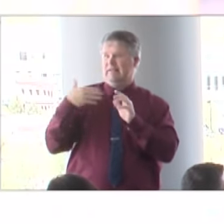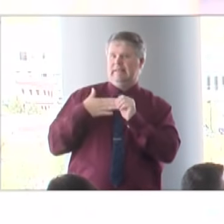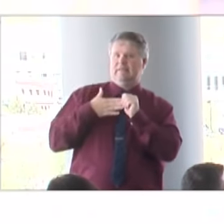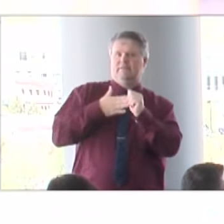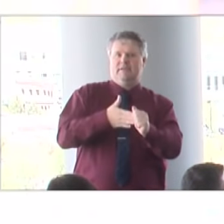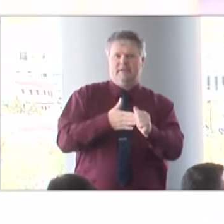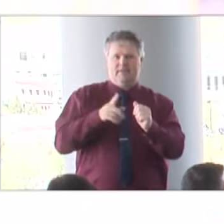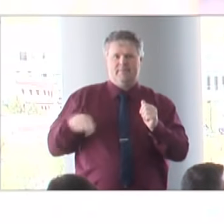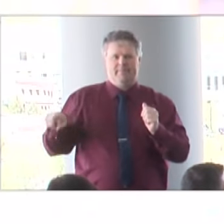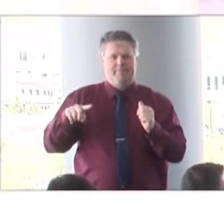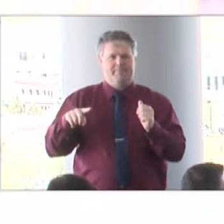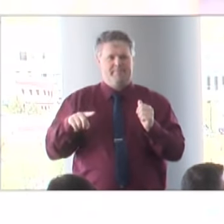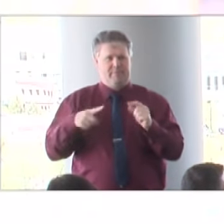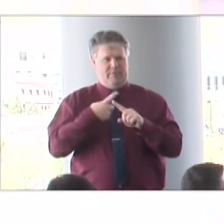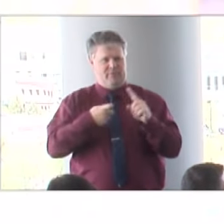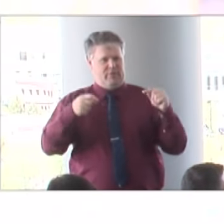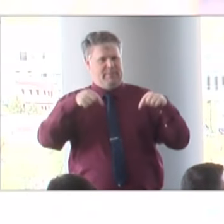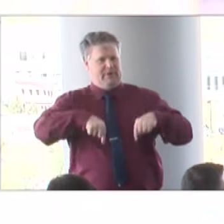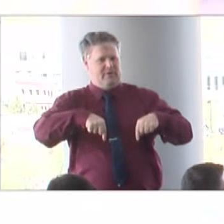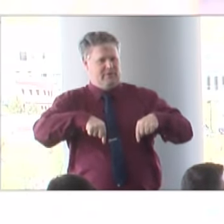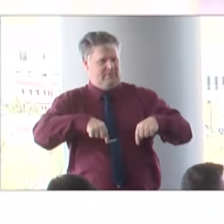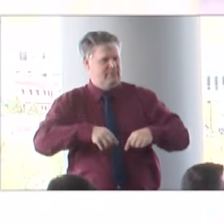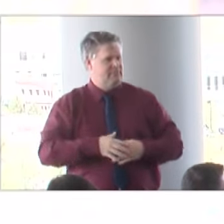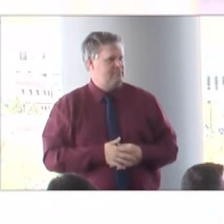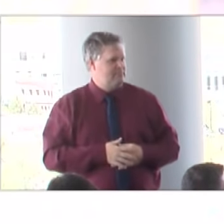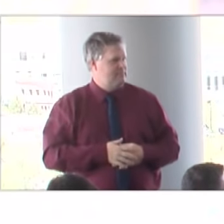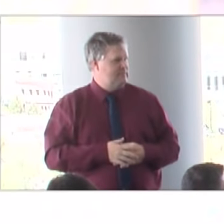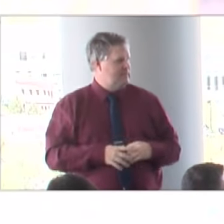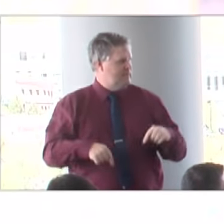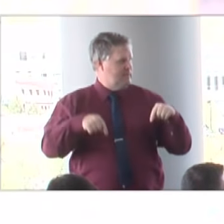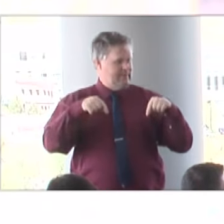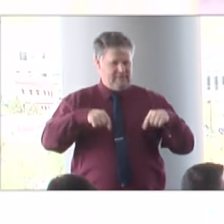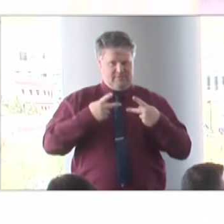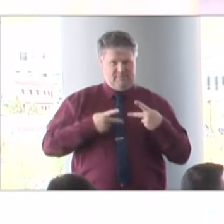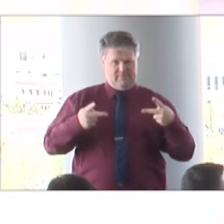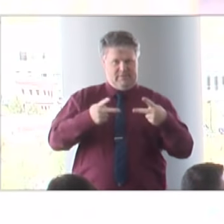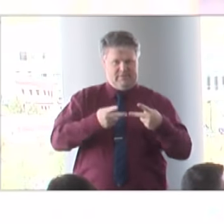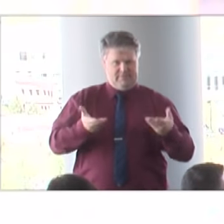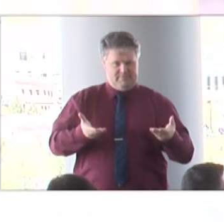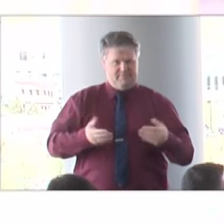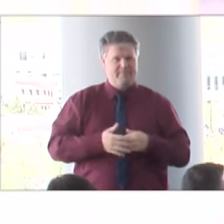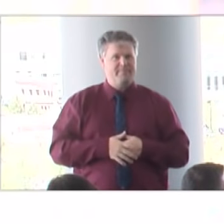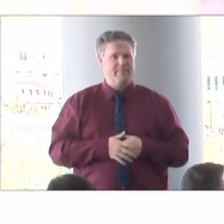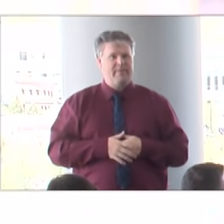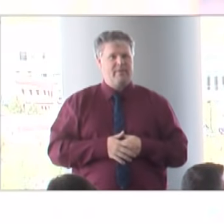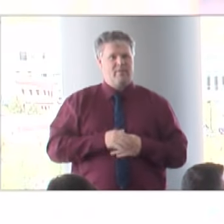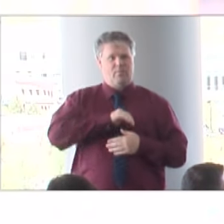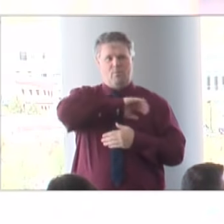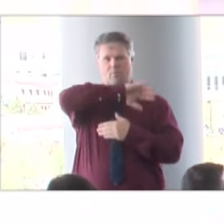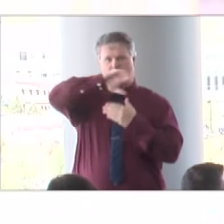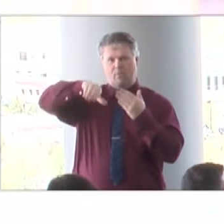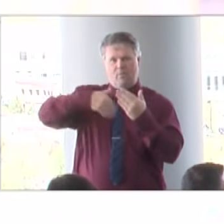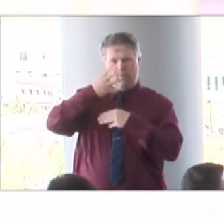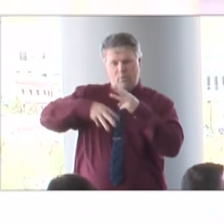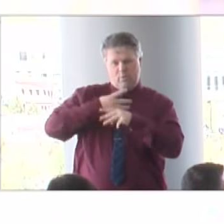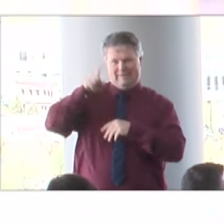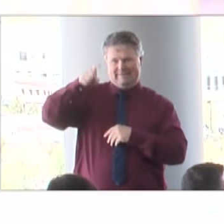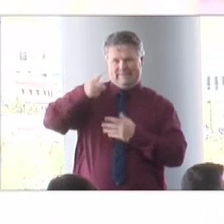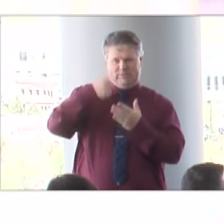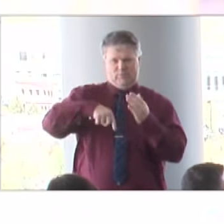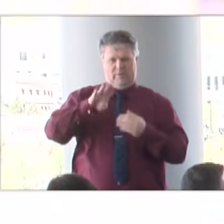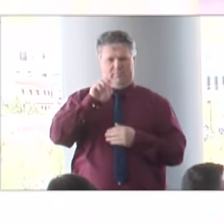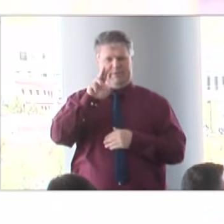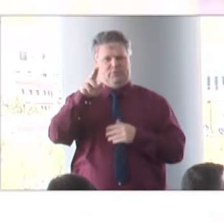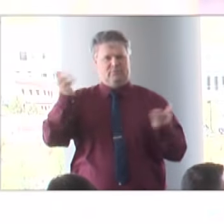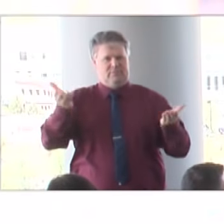right from here, right from this place. The whole world needs what Boise State